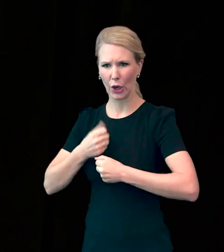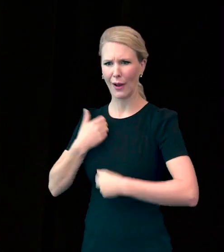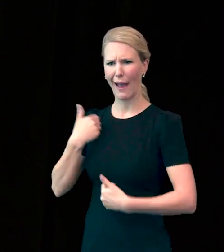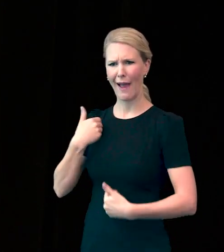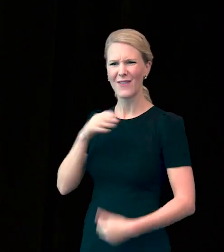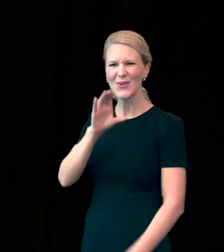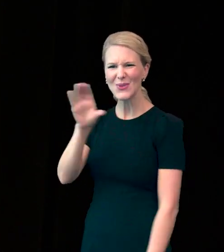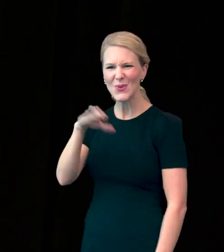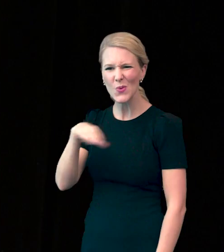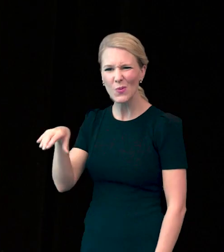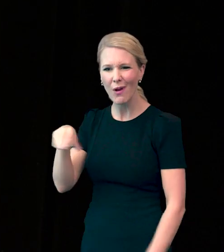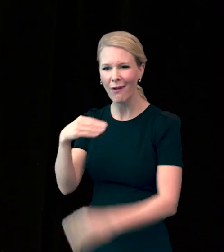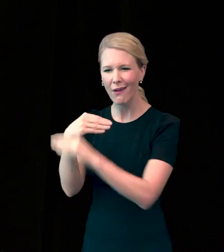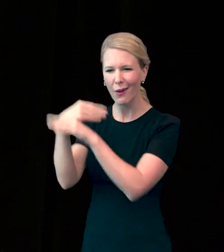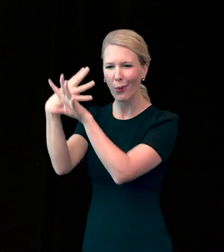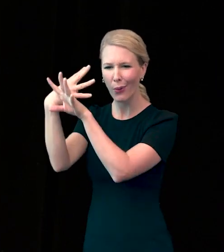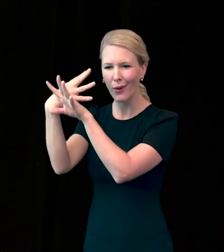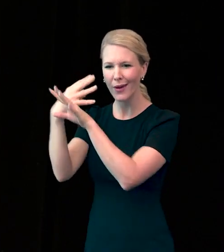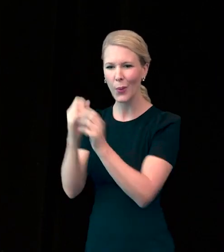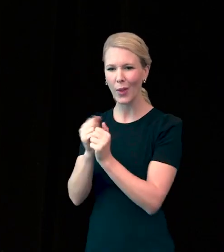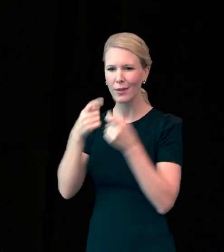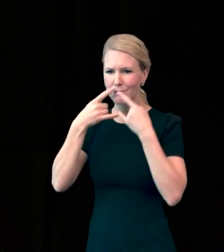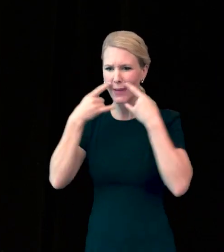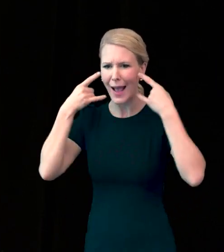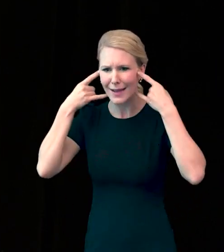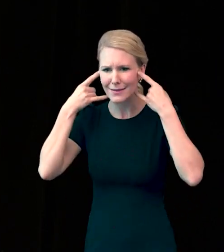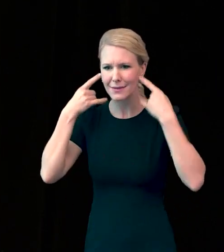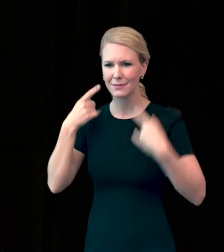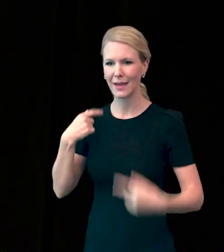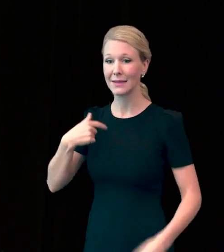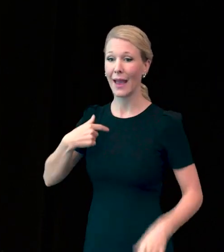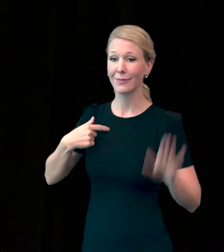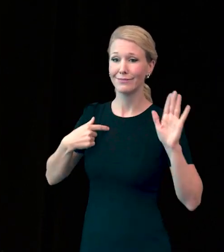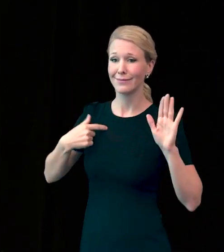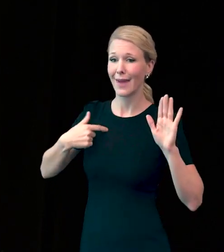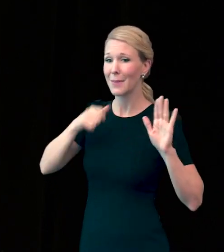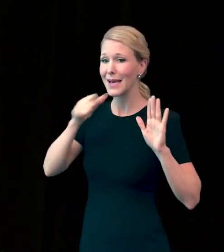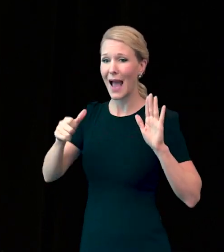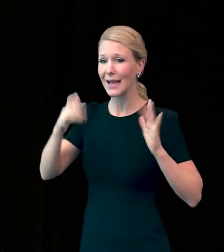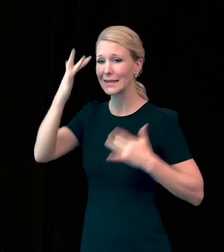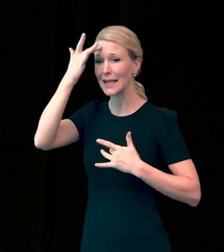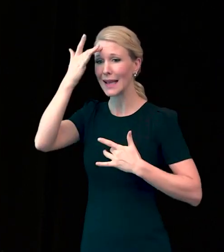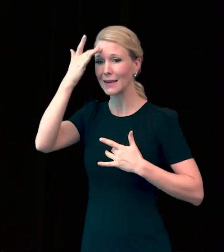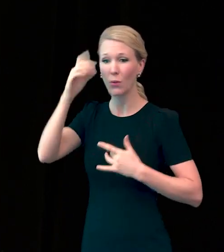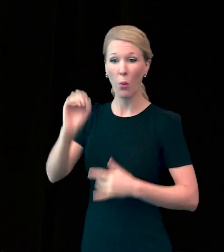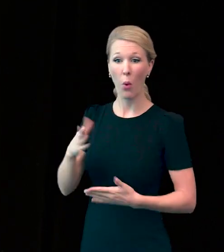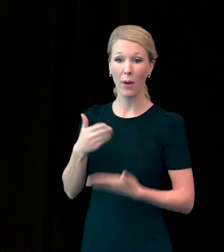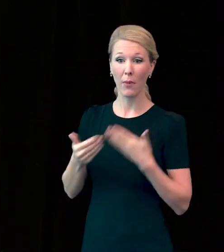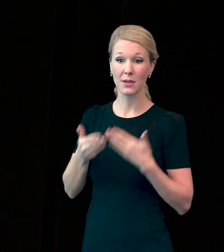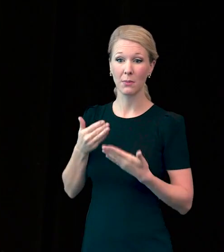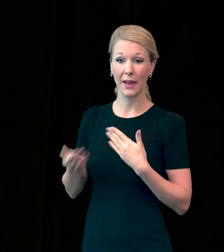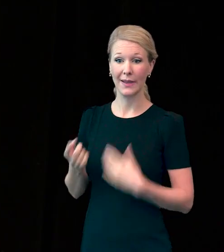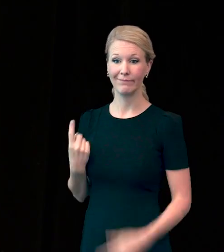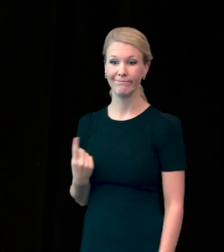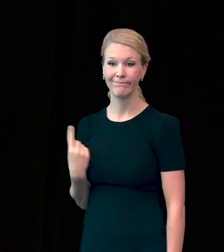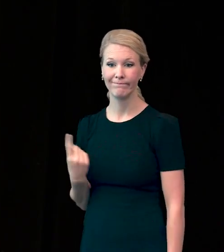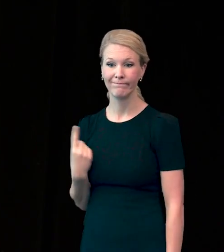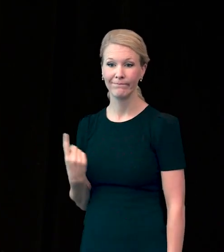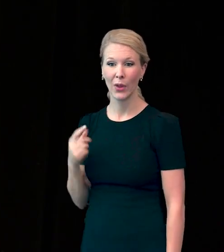many hours of Zoom sessions, wearing face masks, and attesting that you're not sick or even